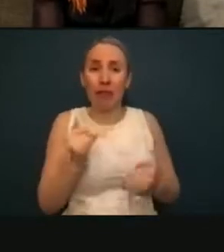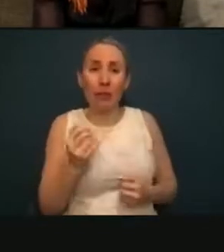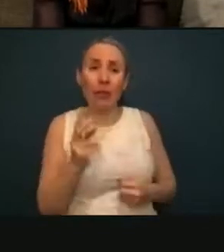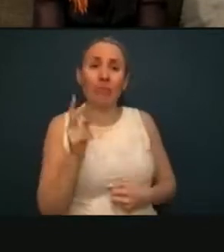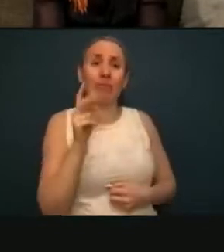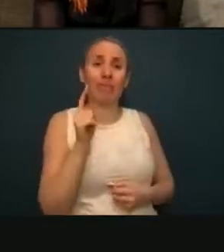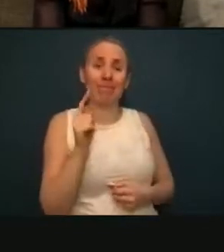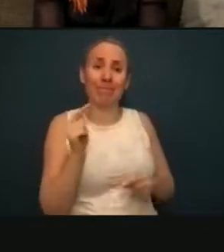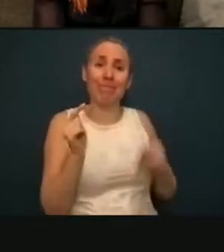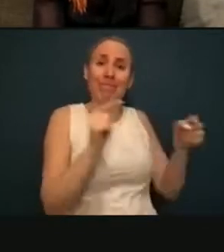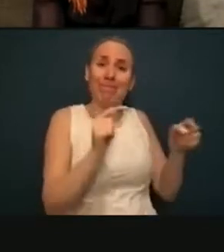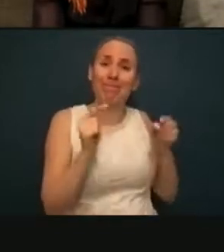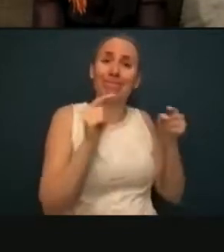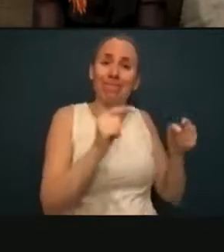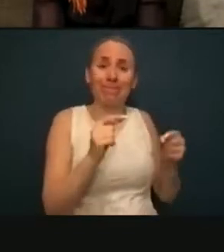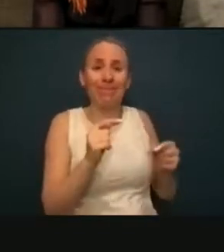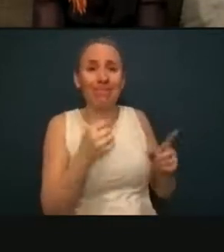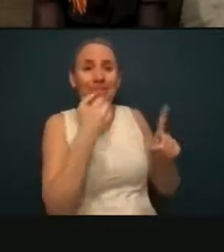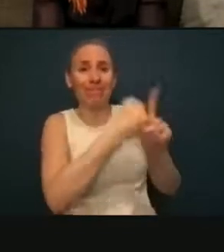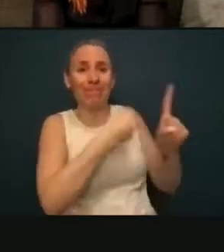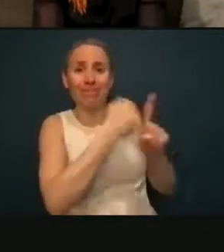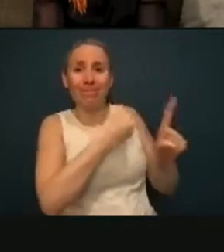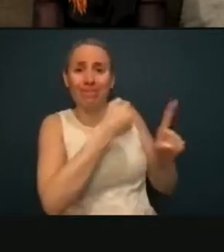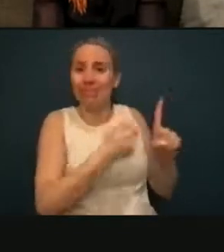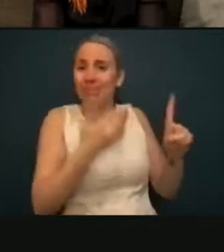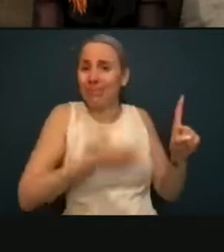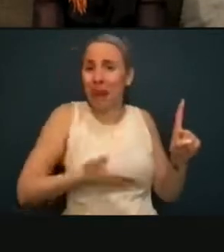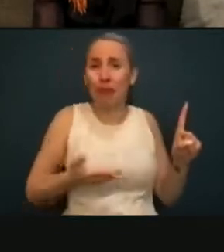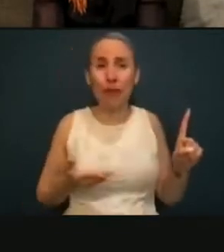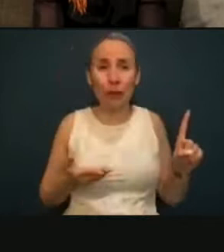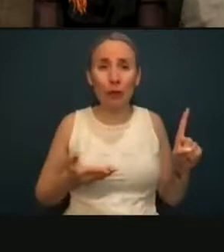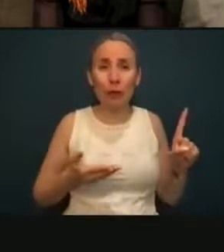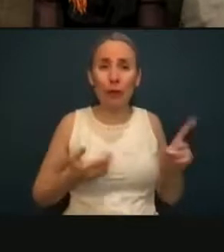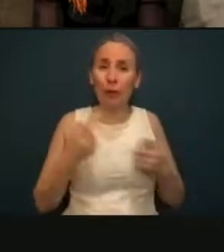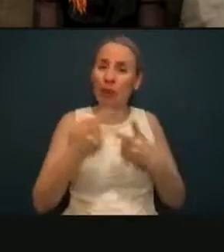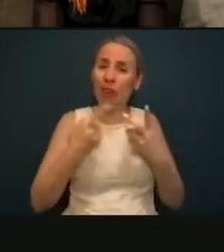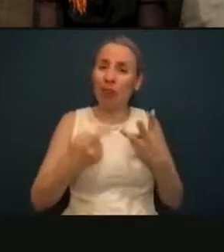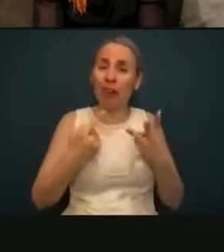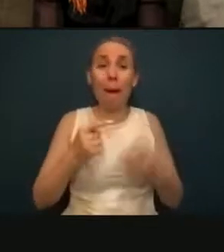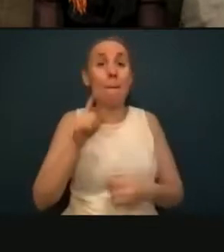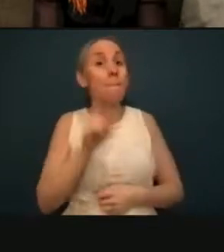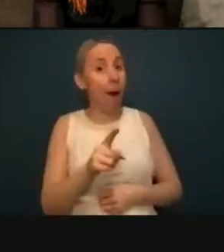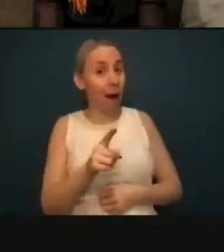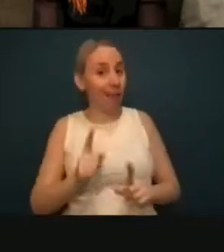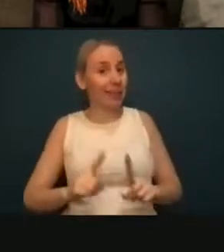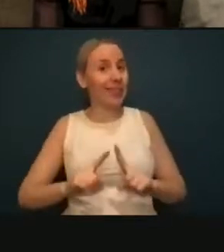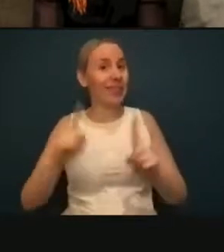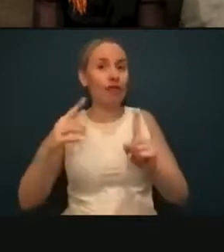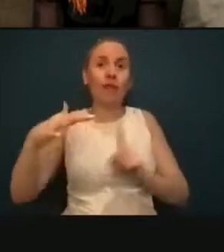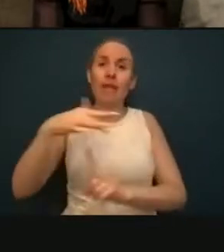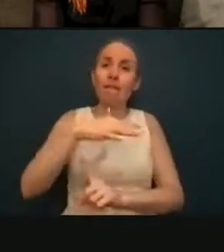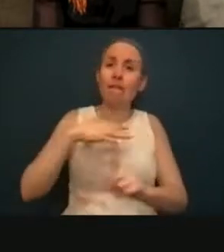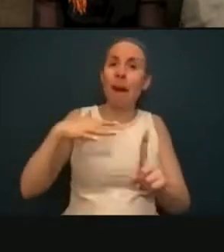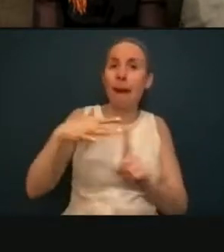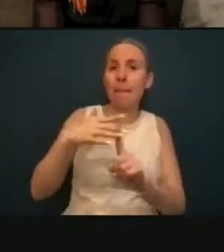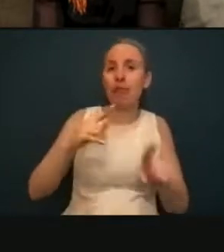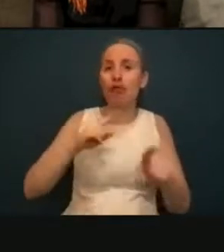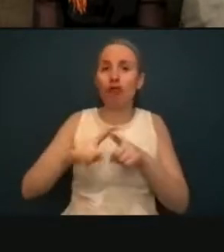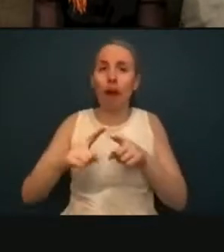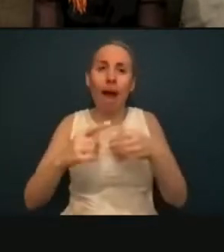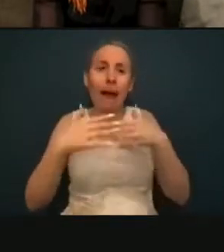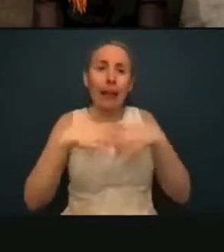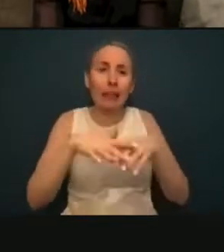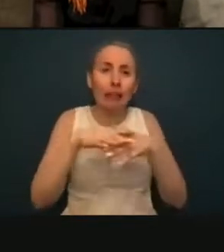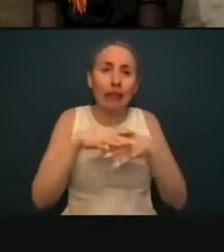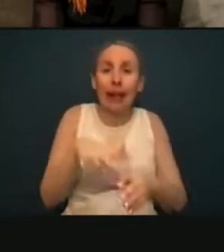things, but coming into an environment that's trying to be integrated, you know, it's new. There probably